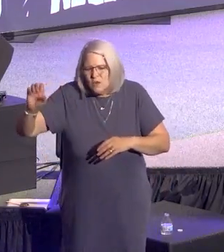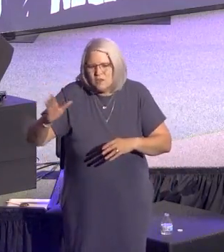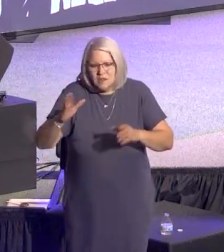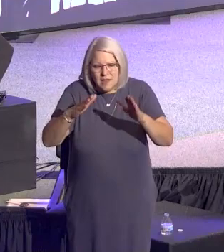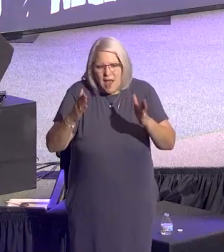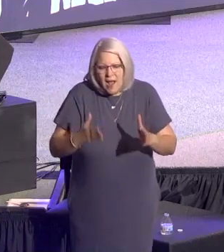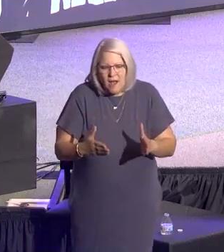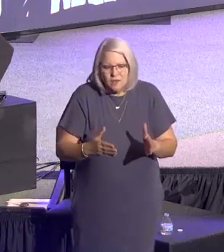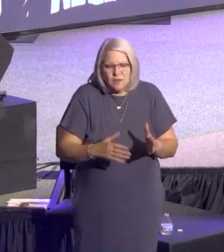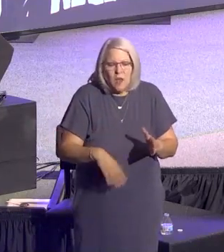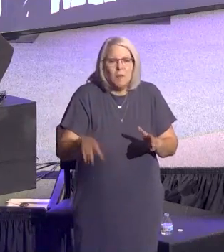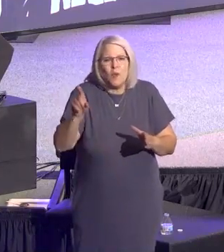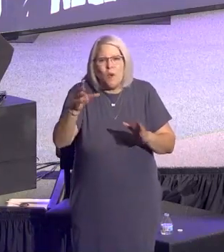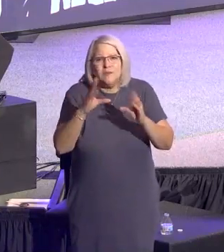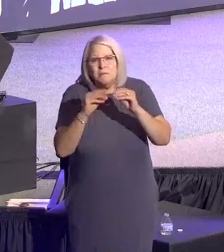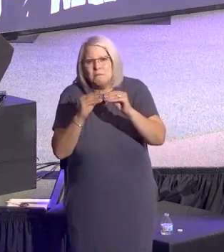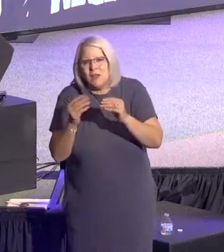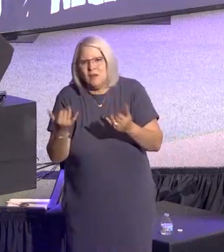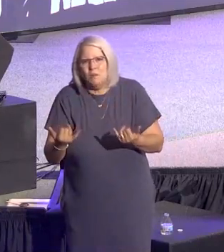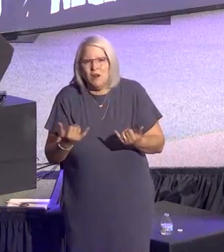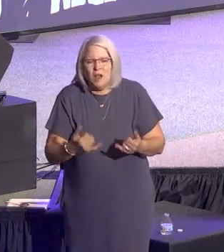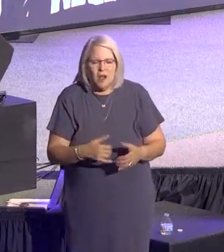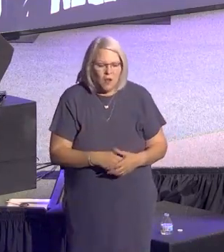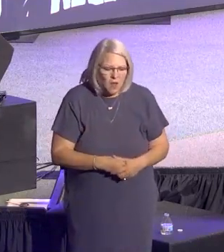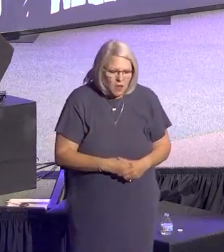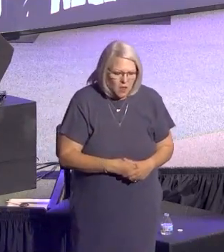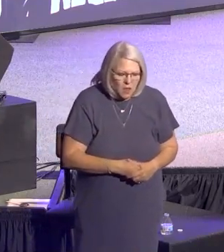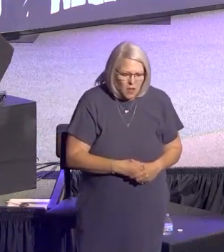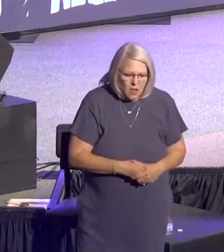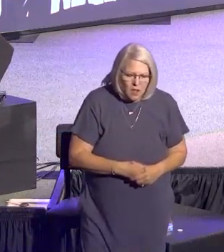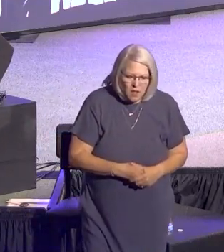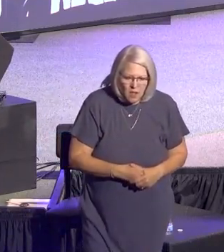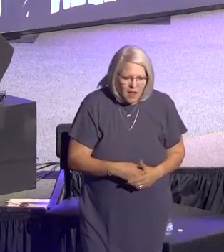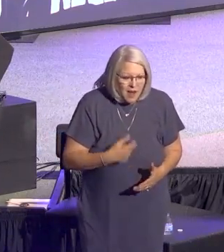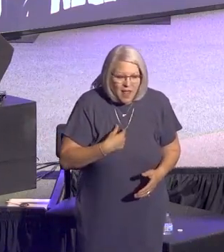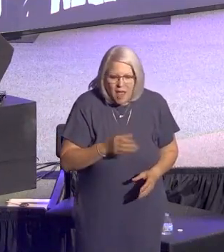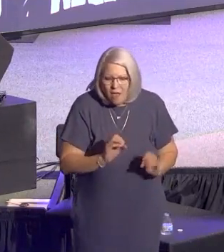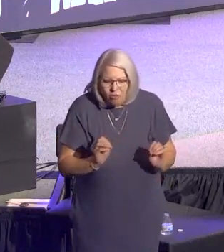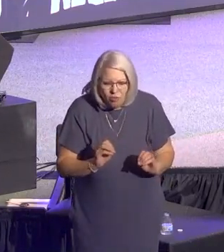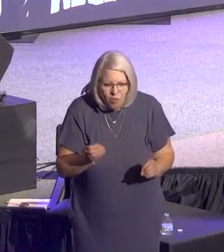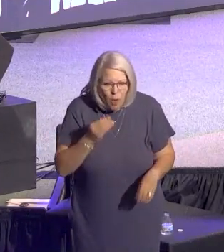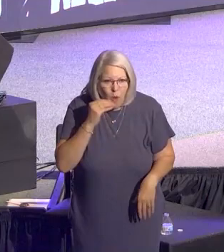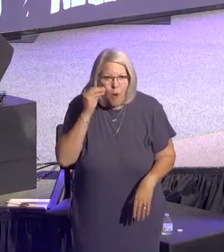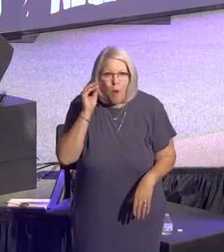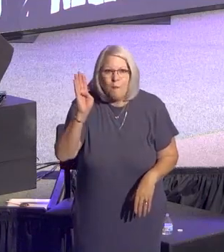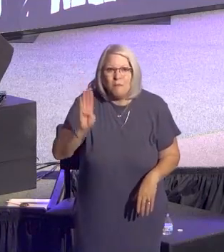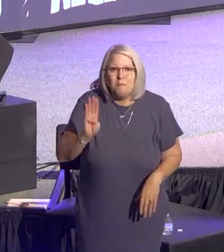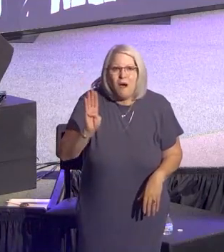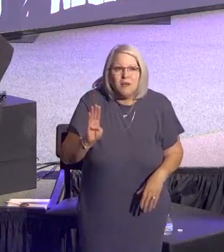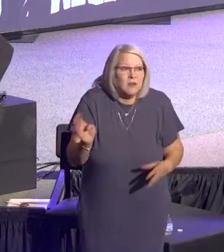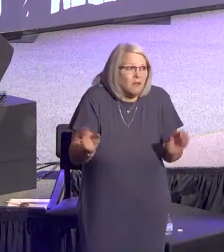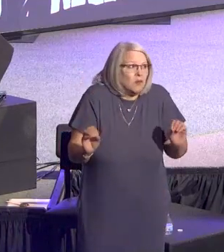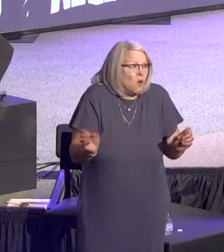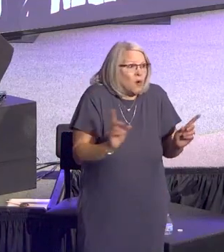my way to a 12 steps meeting, and I'm finding myself homeless in Boston. I have nowhere to